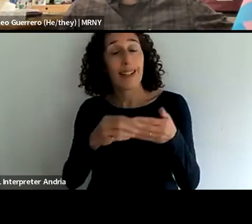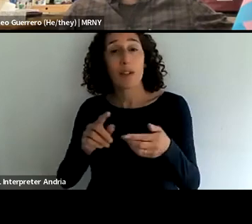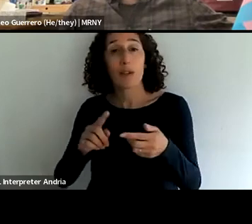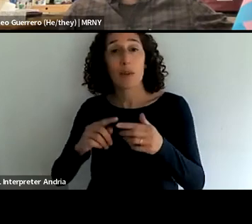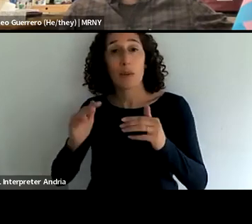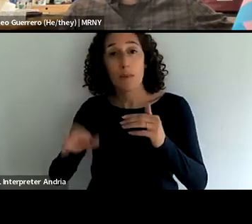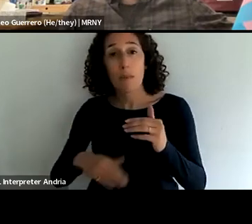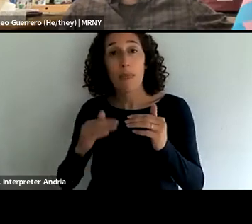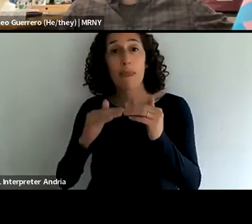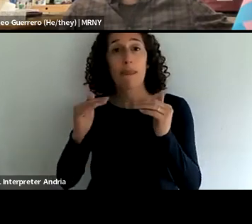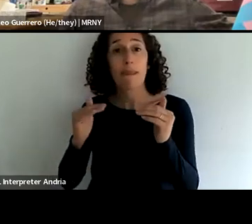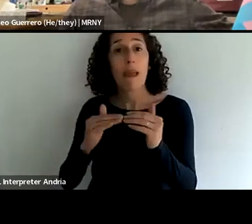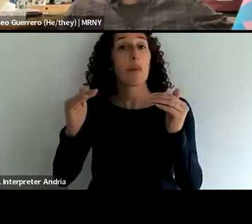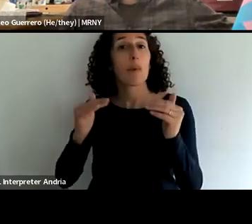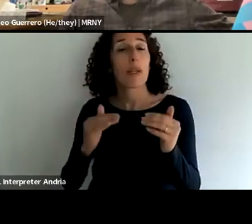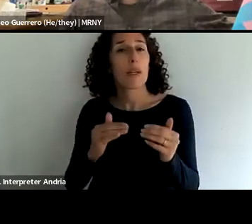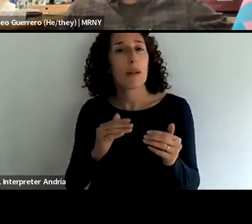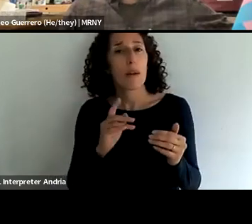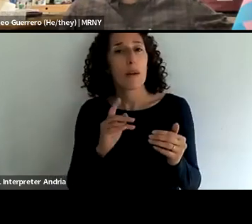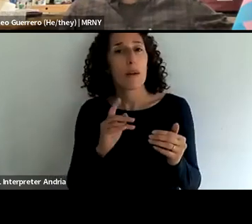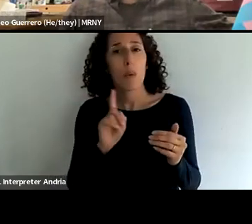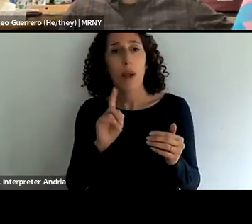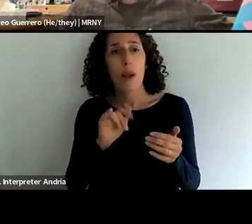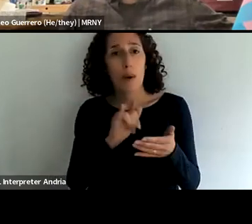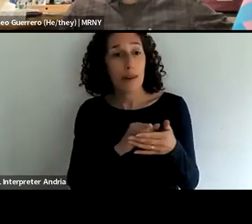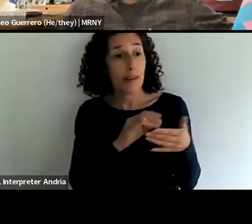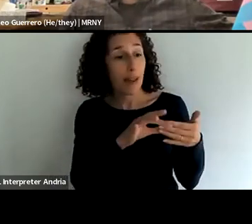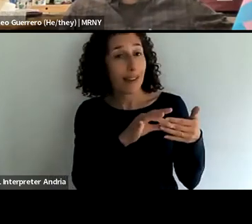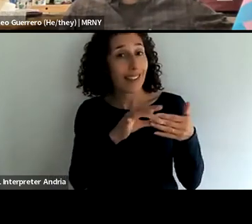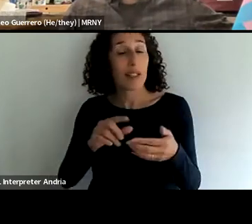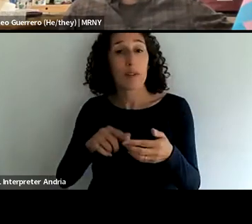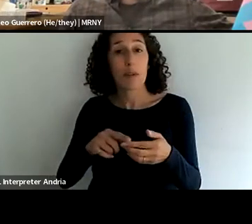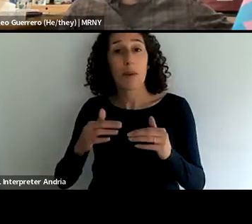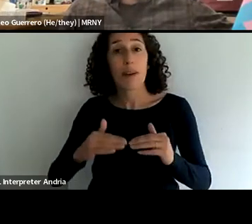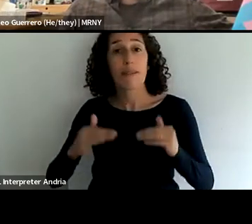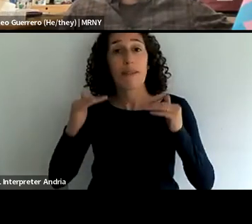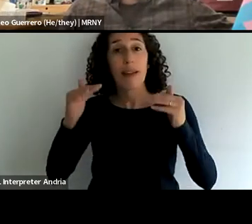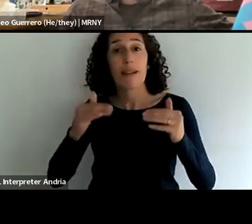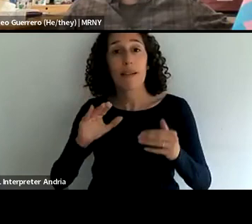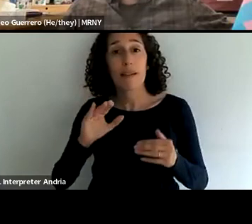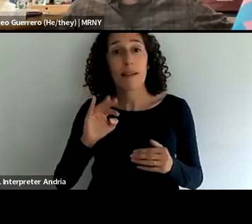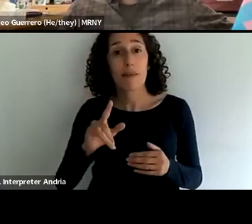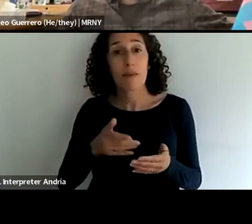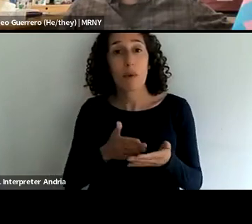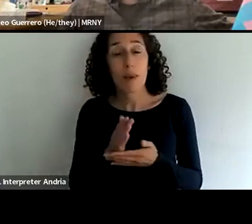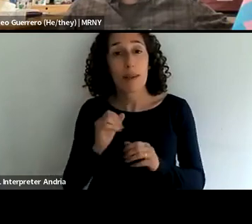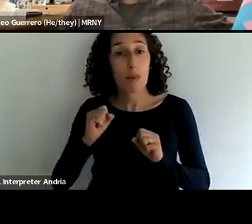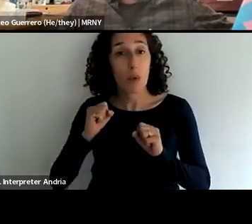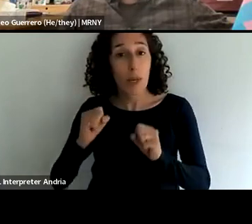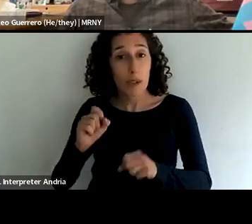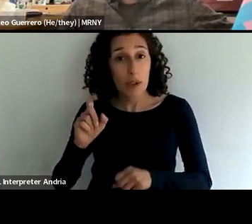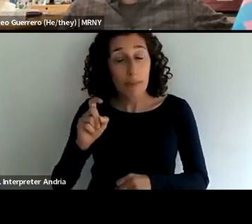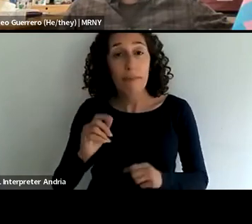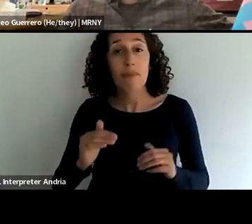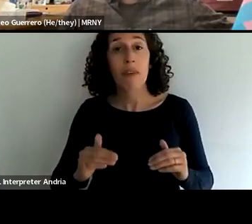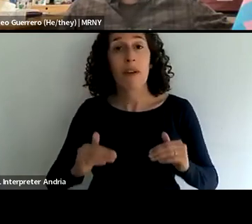this lead to advanced civil rights protections, advanced rights,